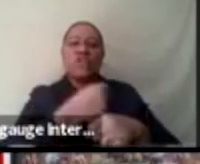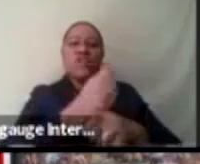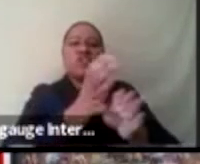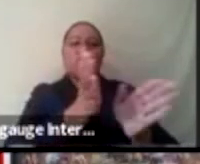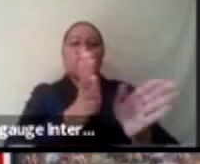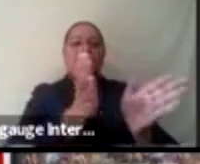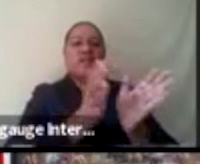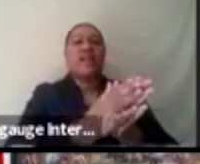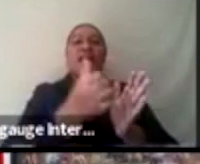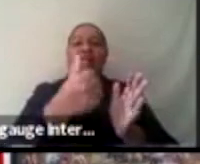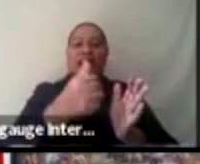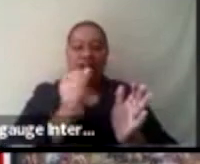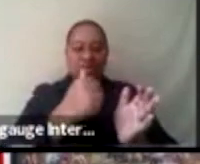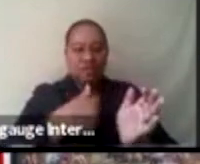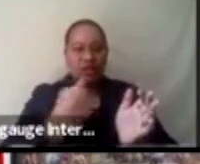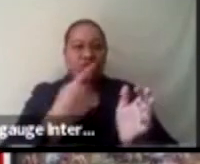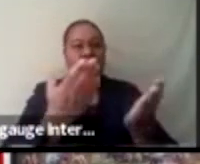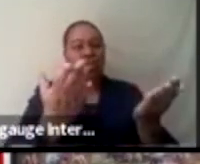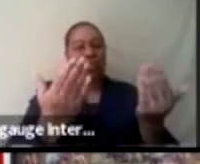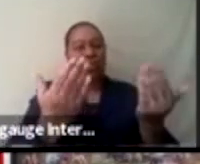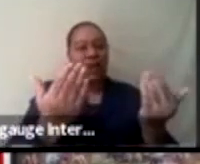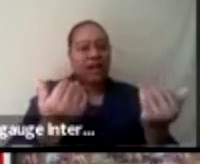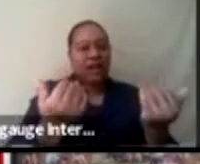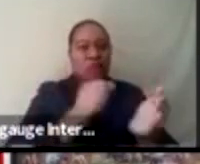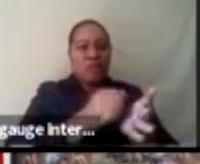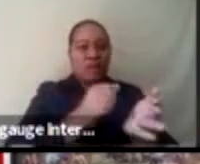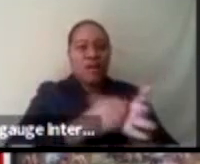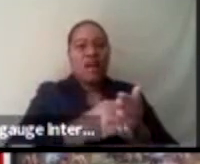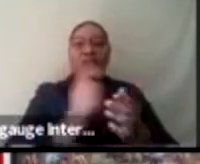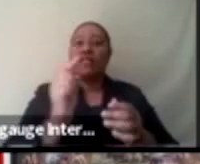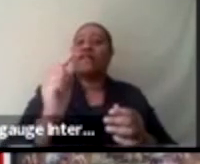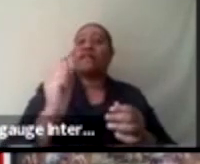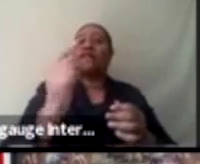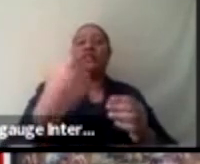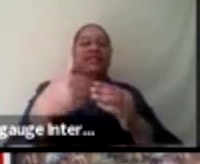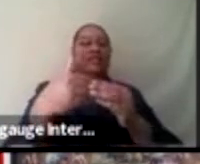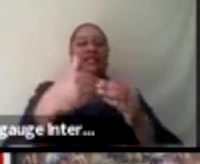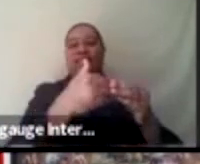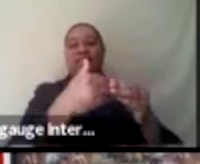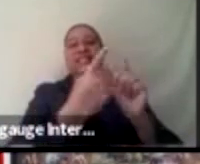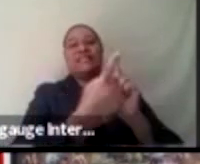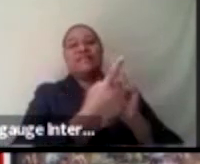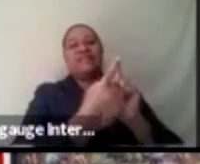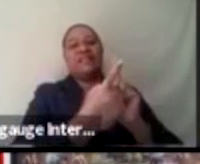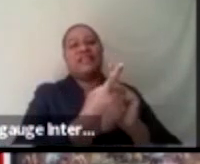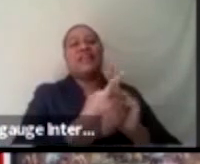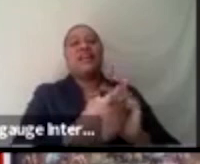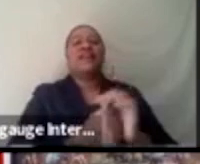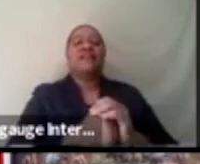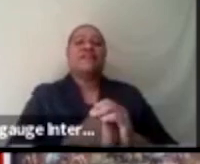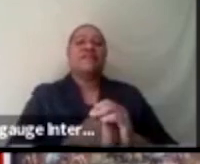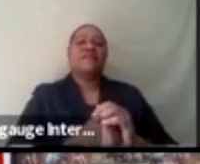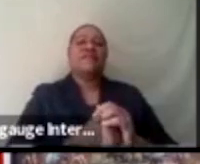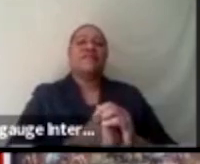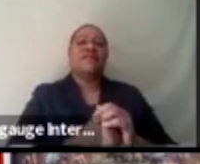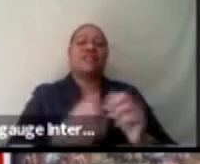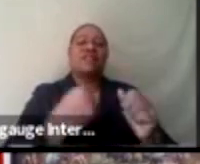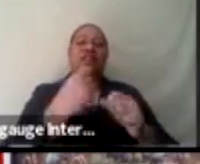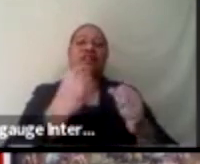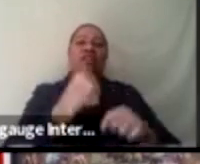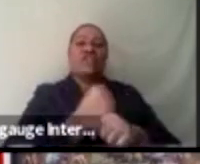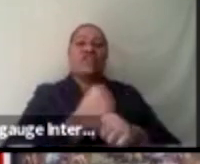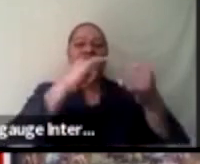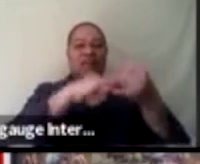Allow me to formally welcome you to your first leaders meeting as Secretary General. We look